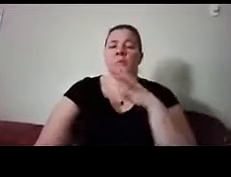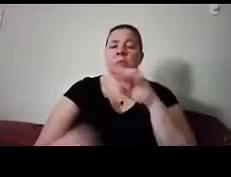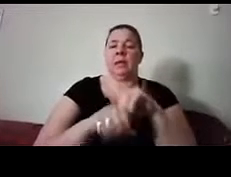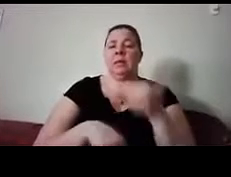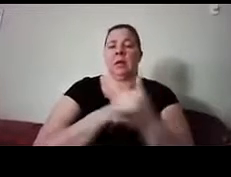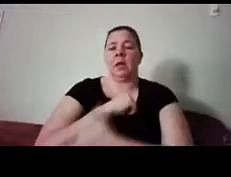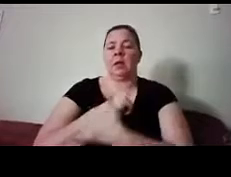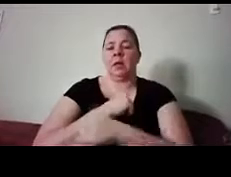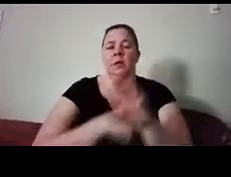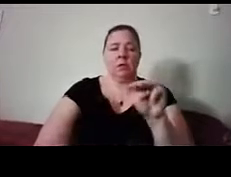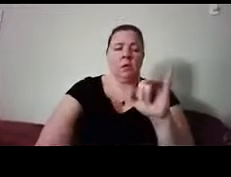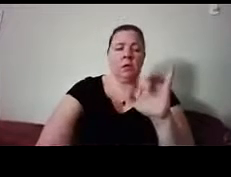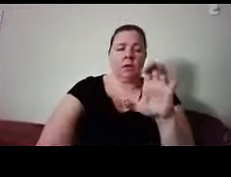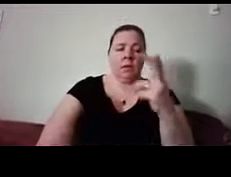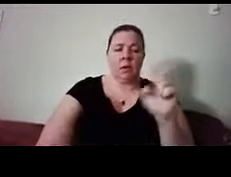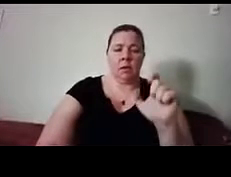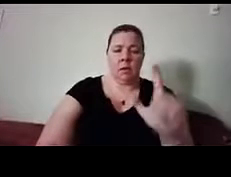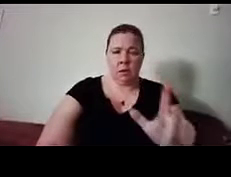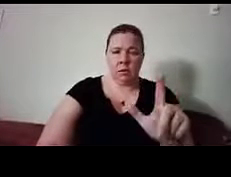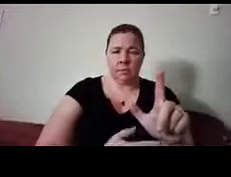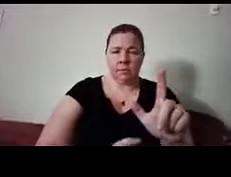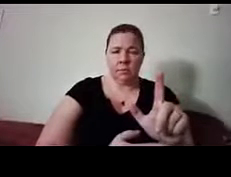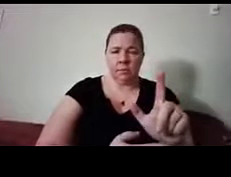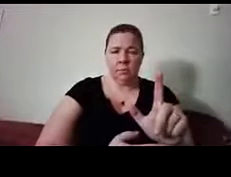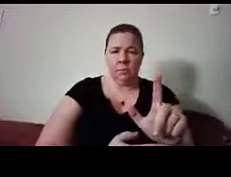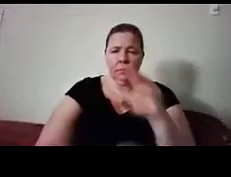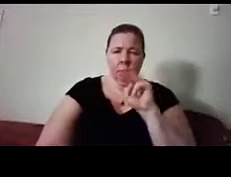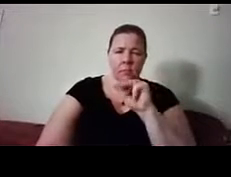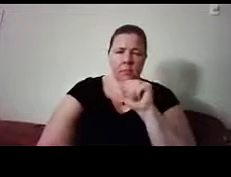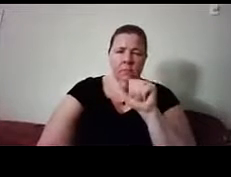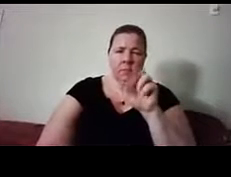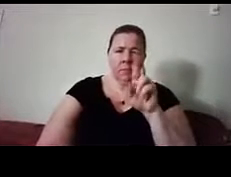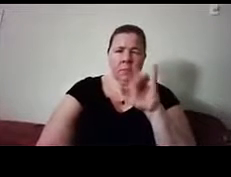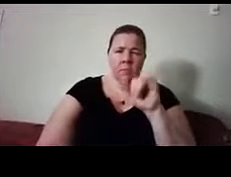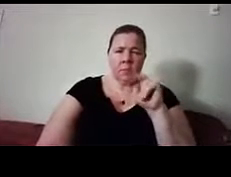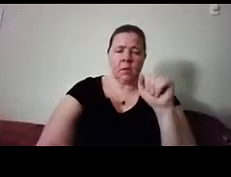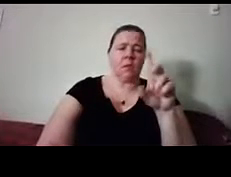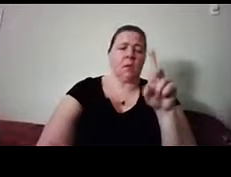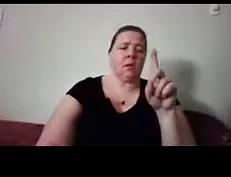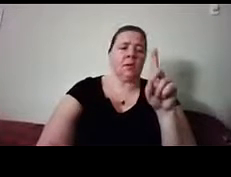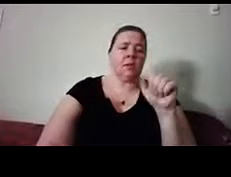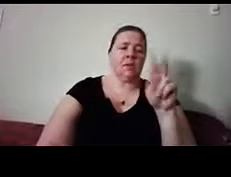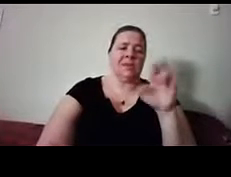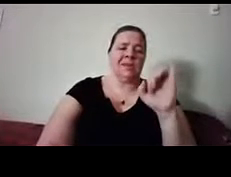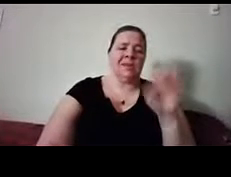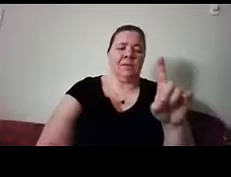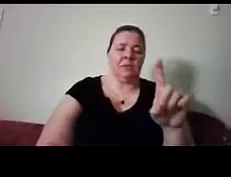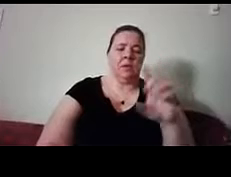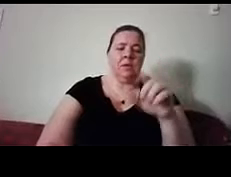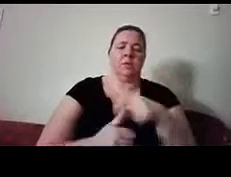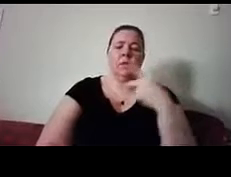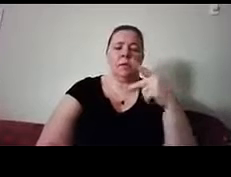Right. Michael. Okay. Yes. Yes, Marina. Sorry, there's also David Bakau from Papua New Guinea. He